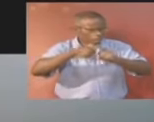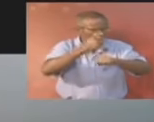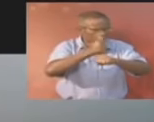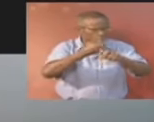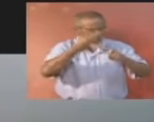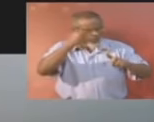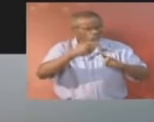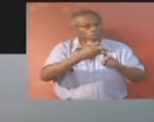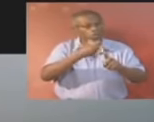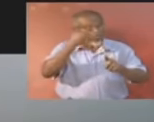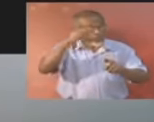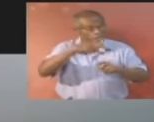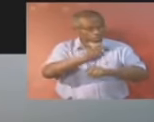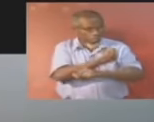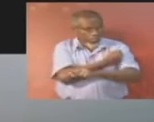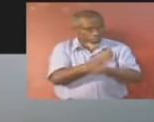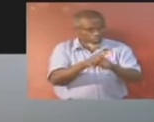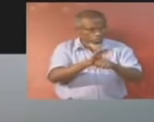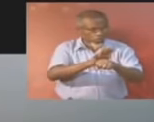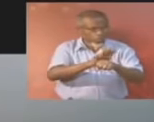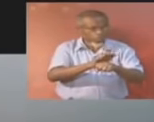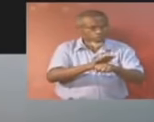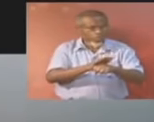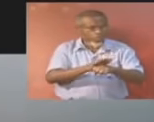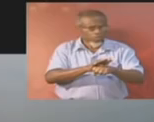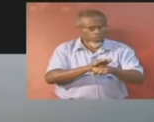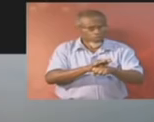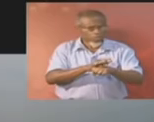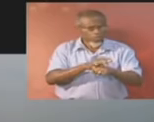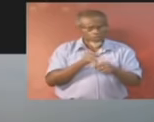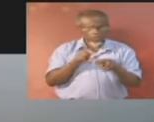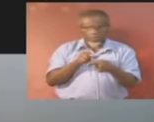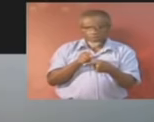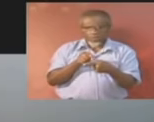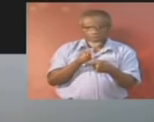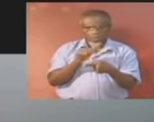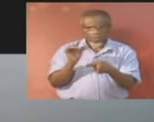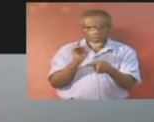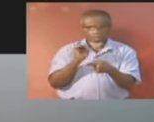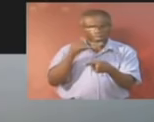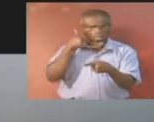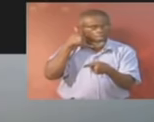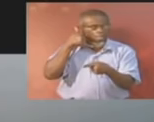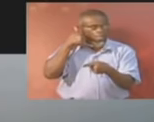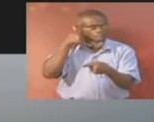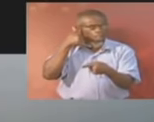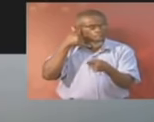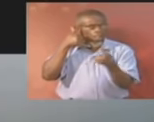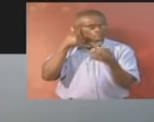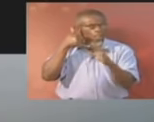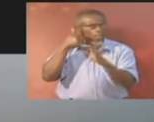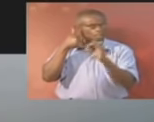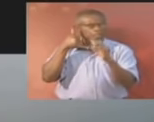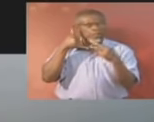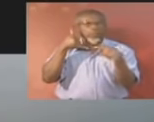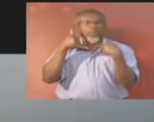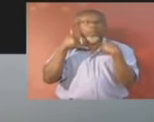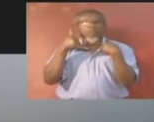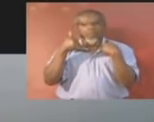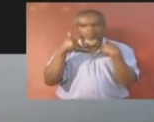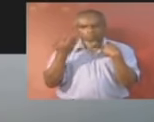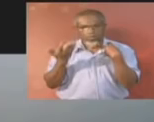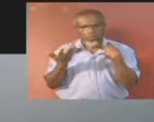of persons saying that it is left unanswered. Now, iNews, we tried to call several of the numbers and we received